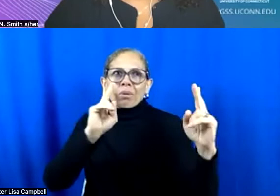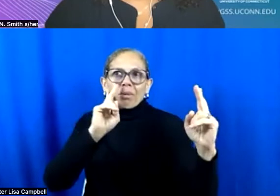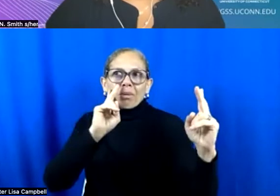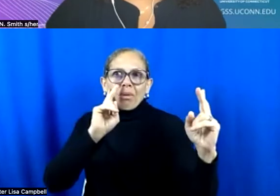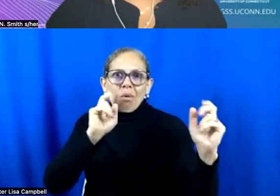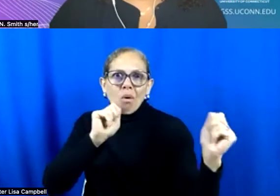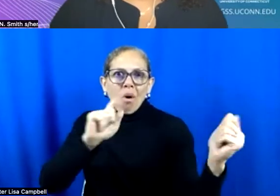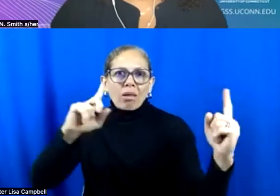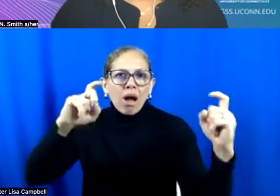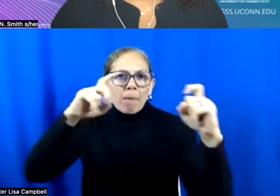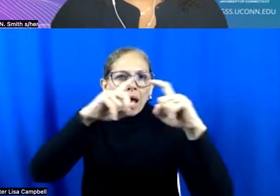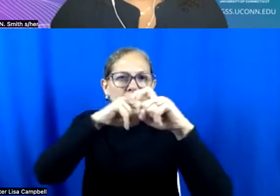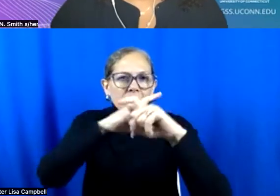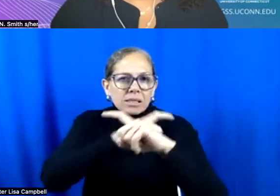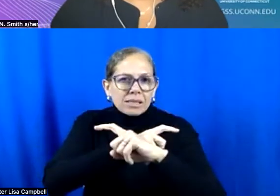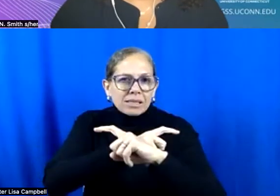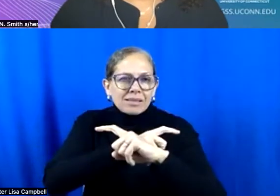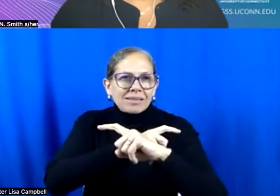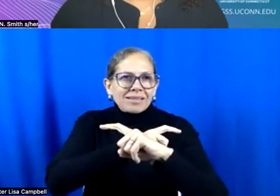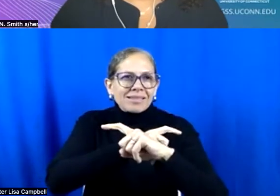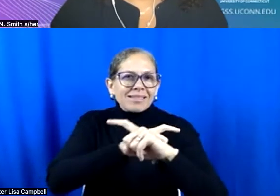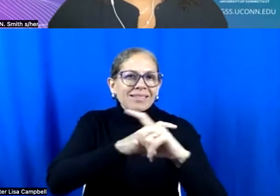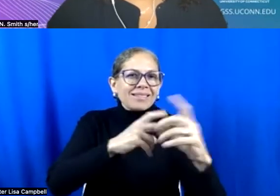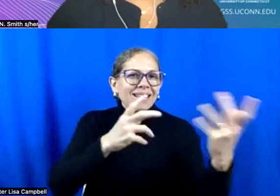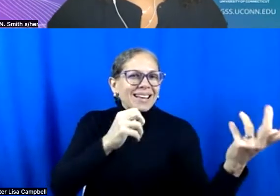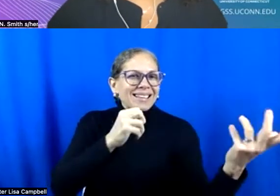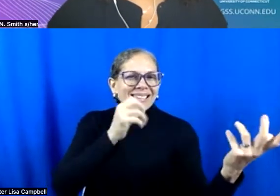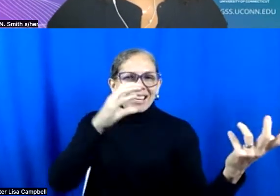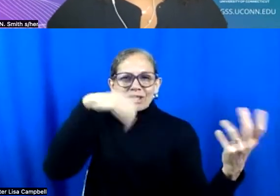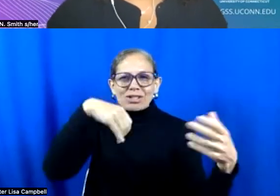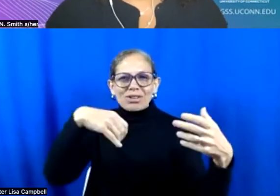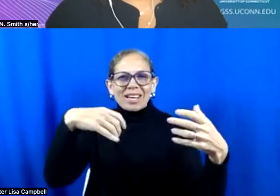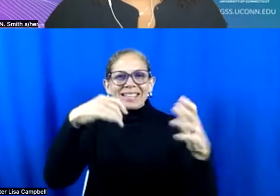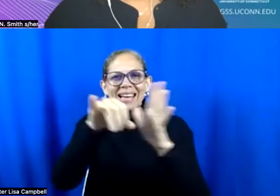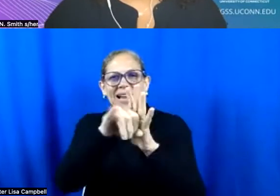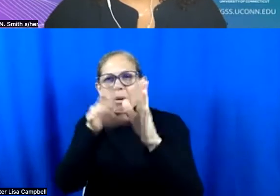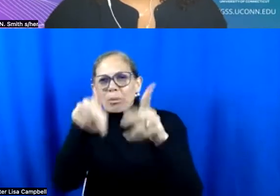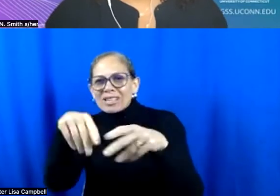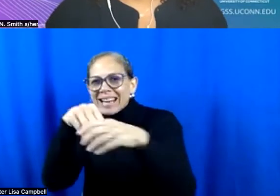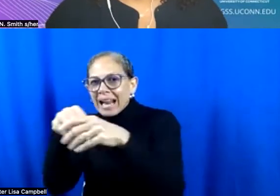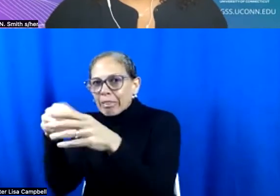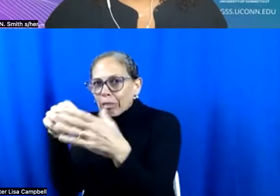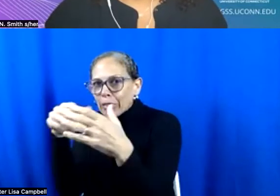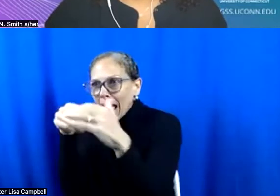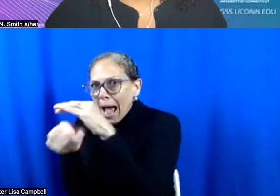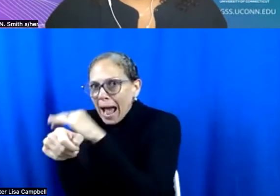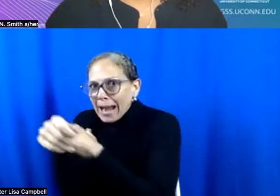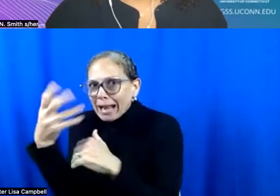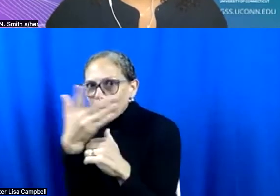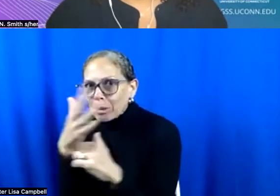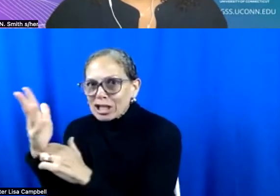of the complexities, that it's not the strange, unidentifiable person in the bushes. It's not the